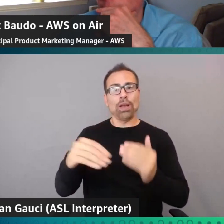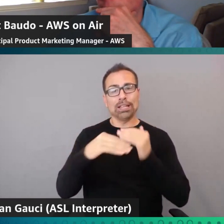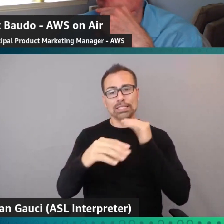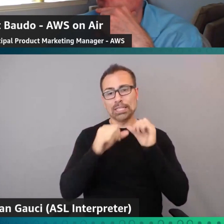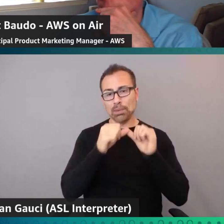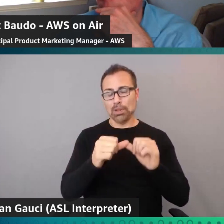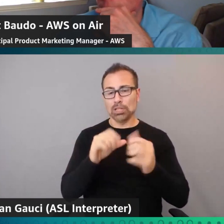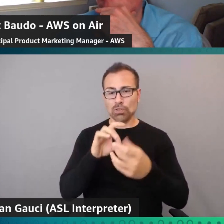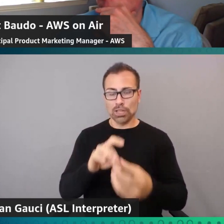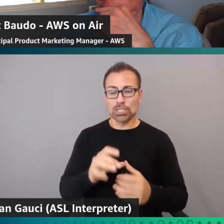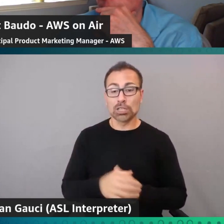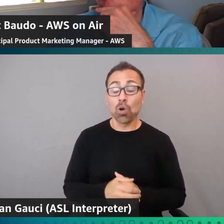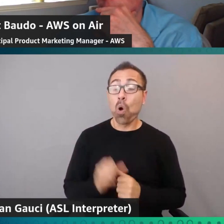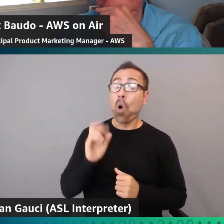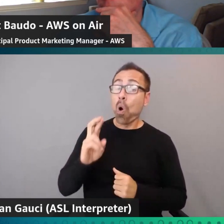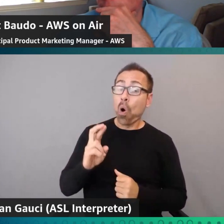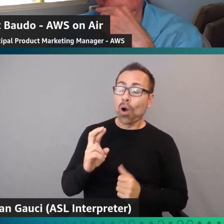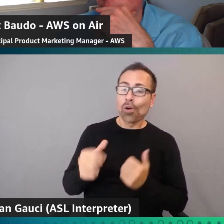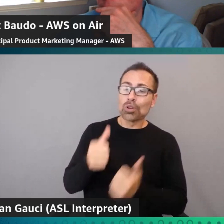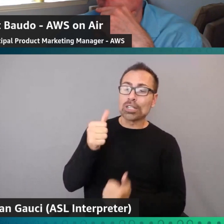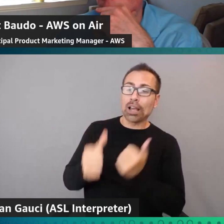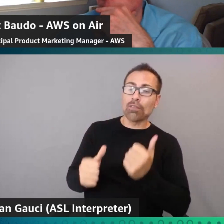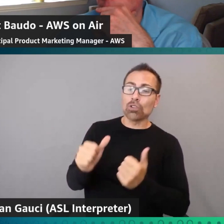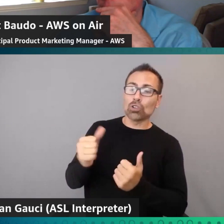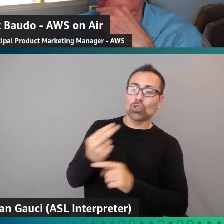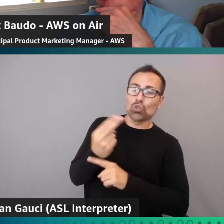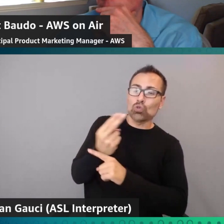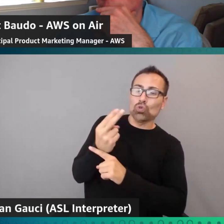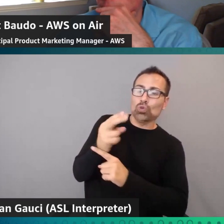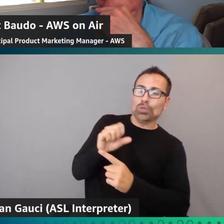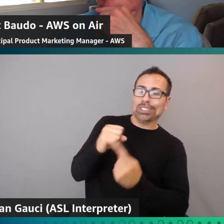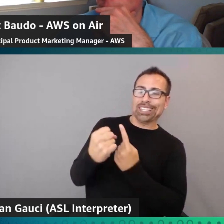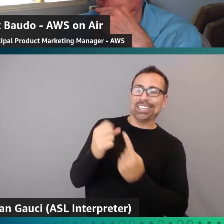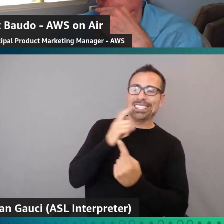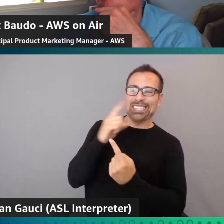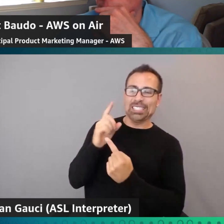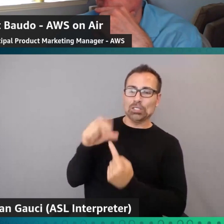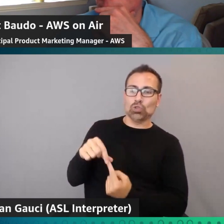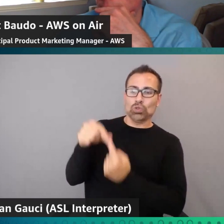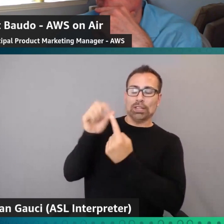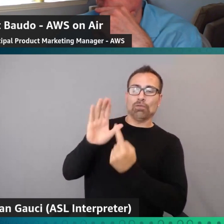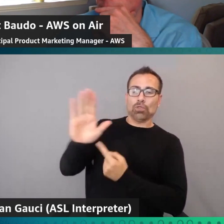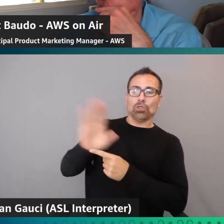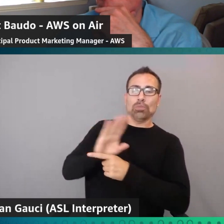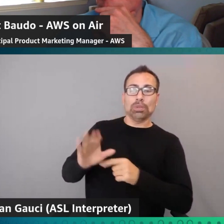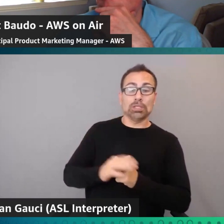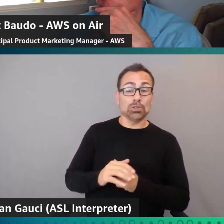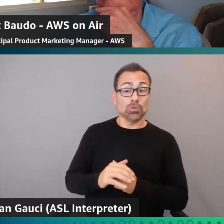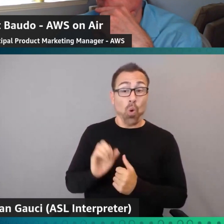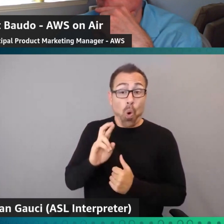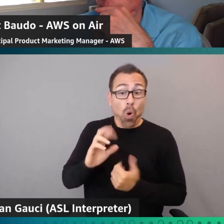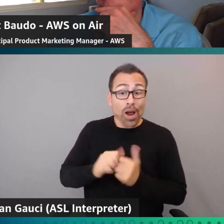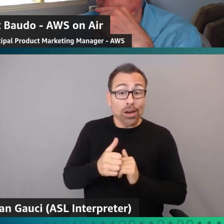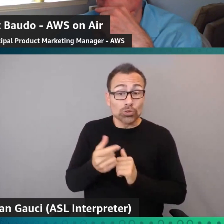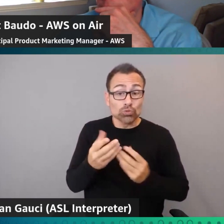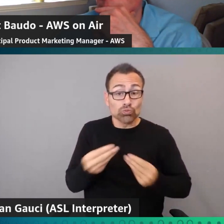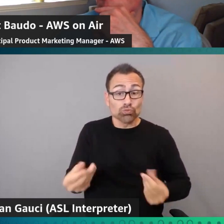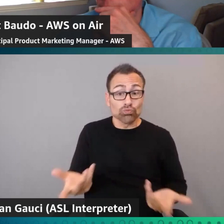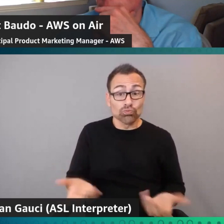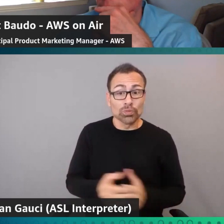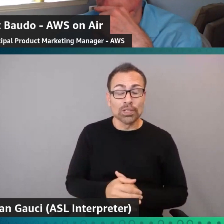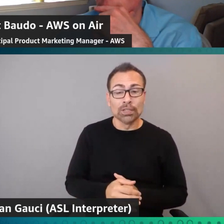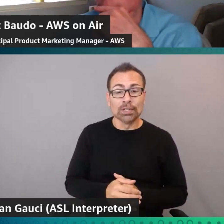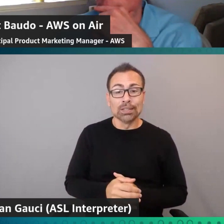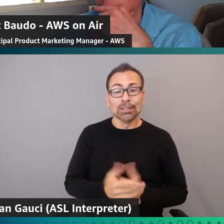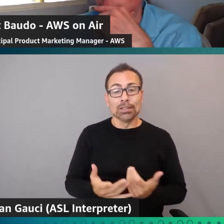use cases that are unique to you or how you want to solve them. I mean, carbon accounting is a sort of a very broad strategy